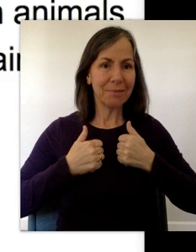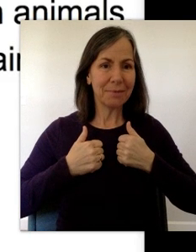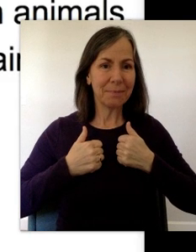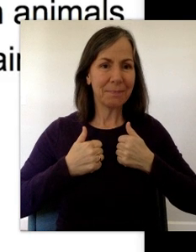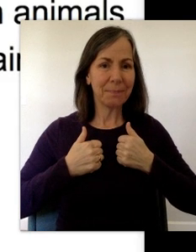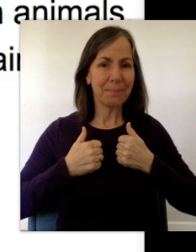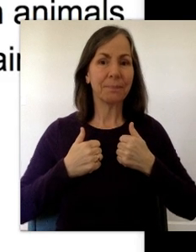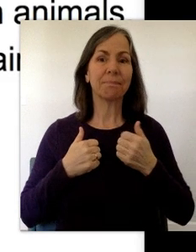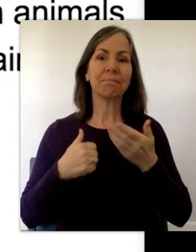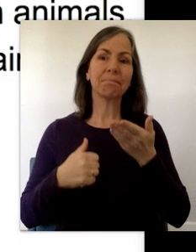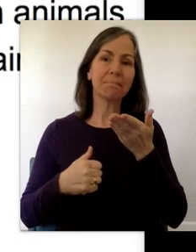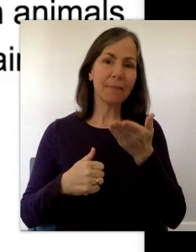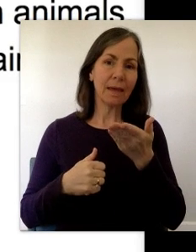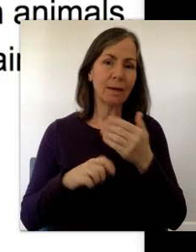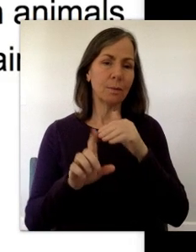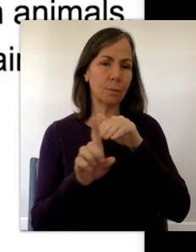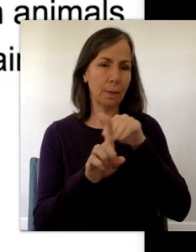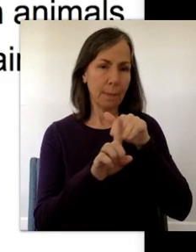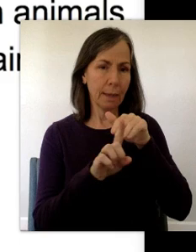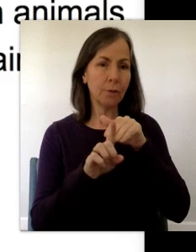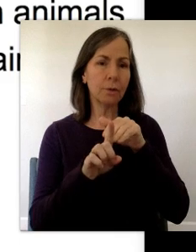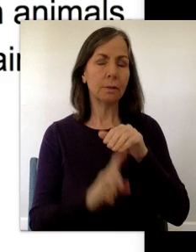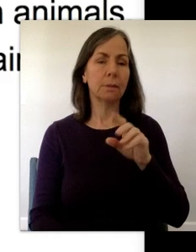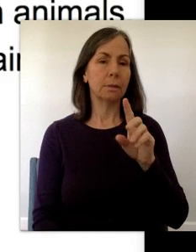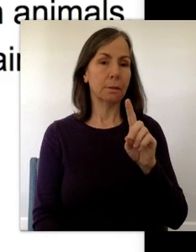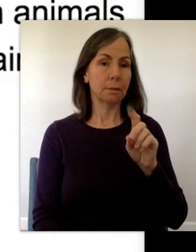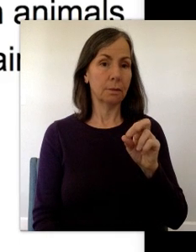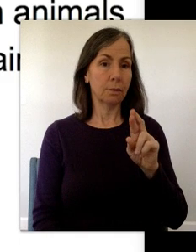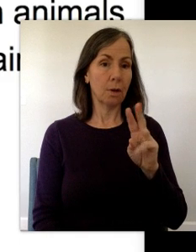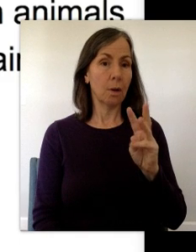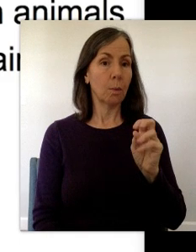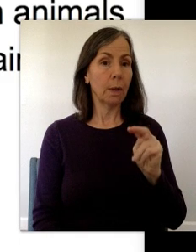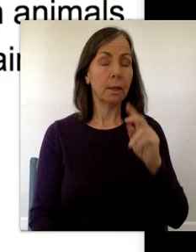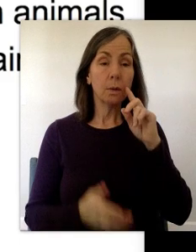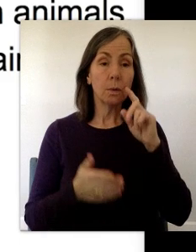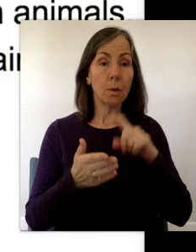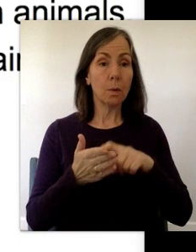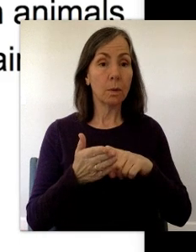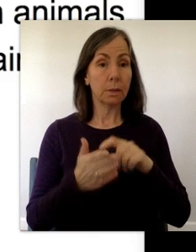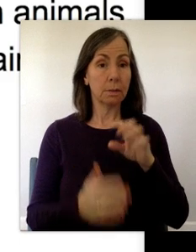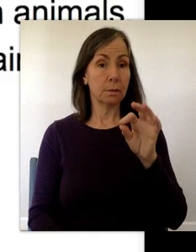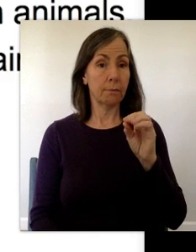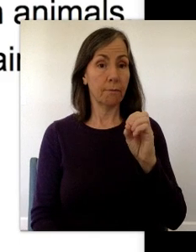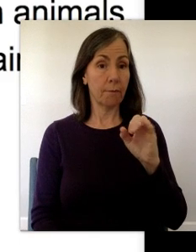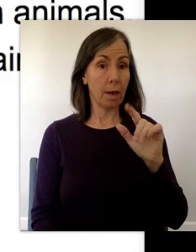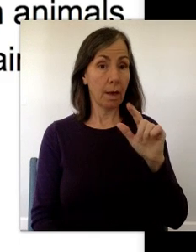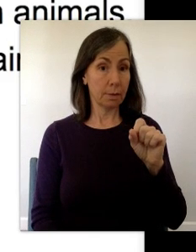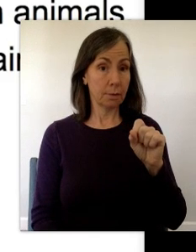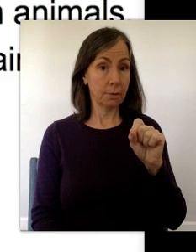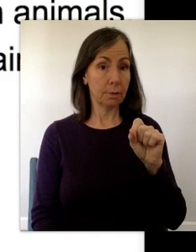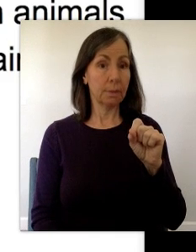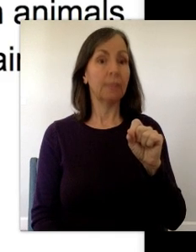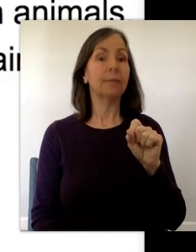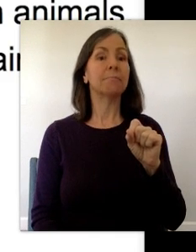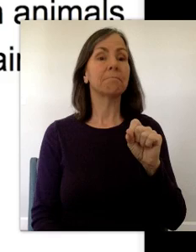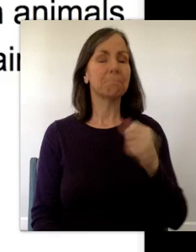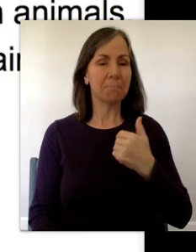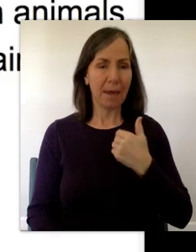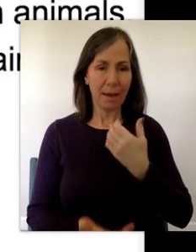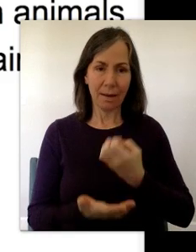This is just kind of a reminder that Darwin saw fossils, and that gave us evidence that